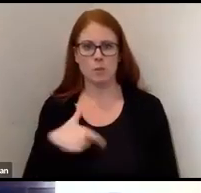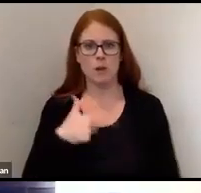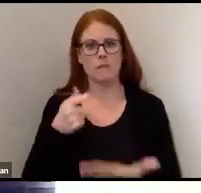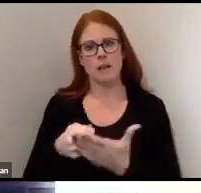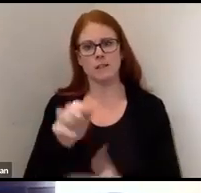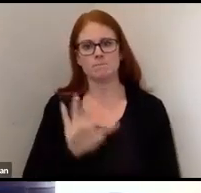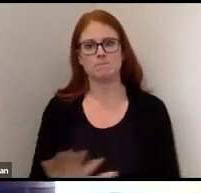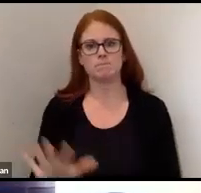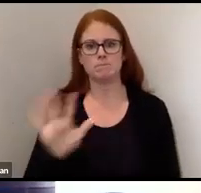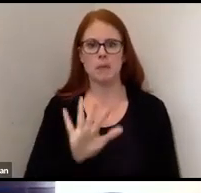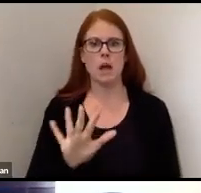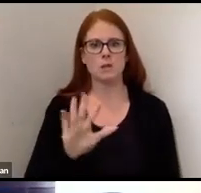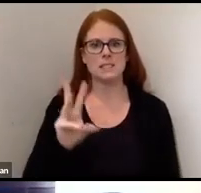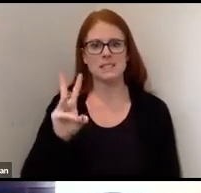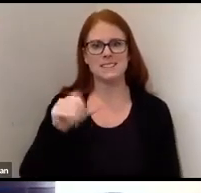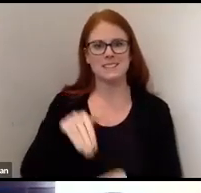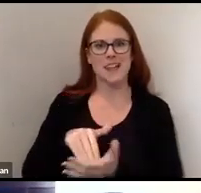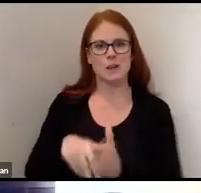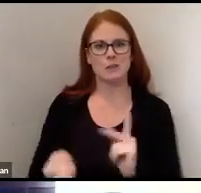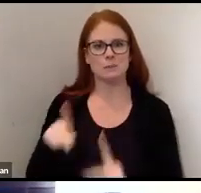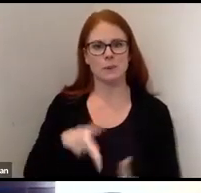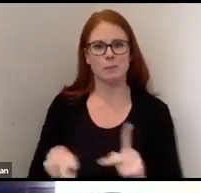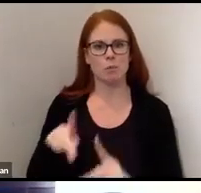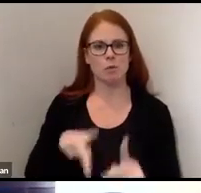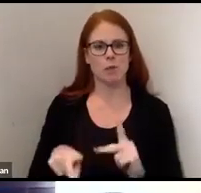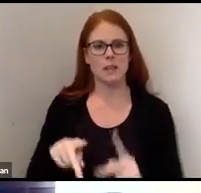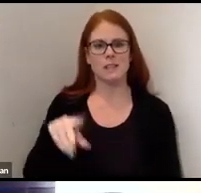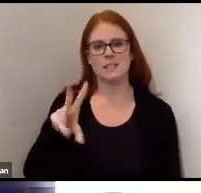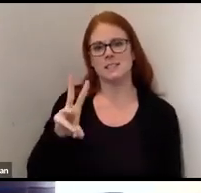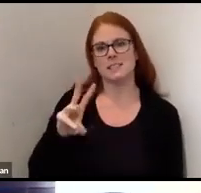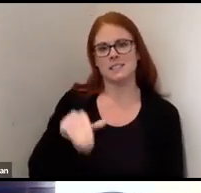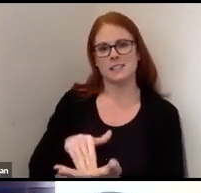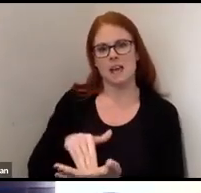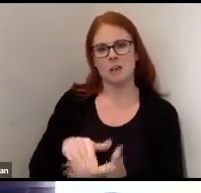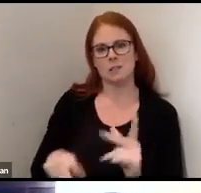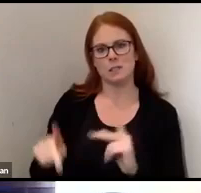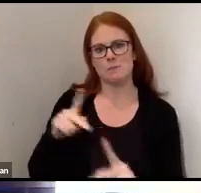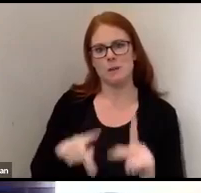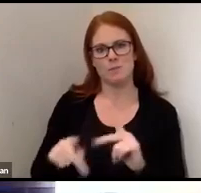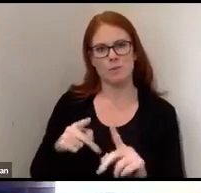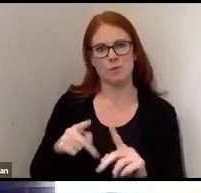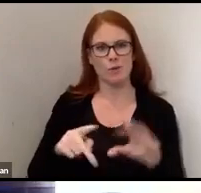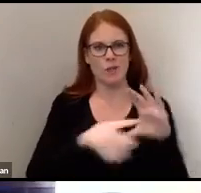about 6,000 people in that group. But 6,000 persons out of